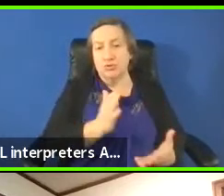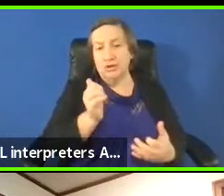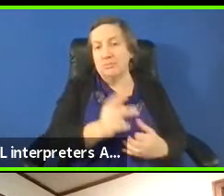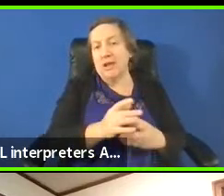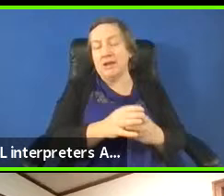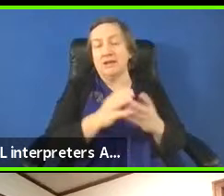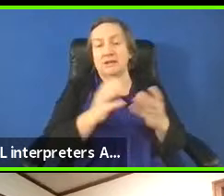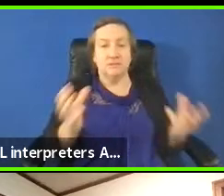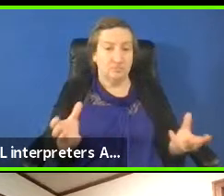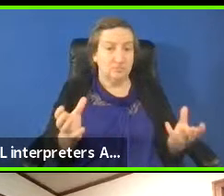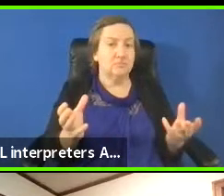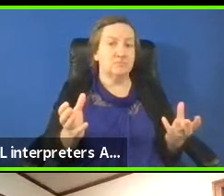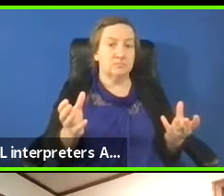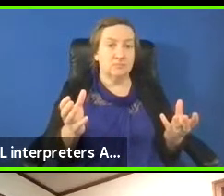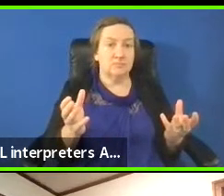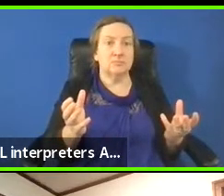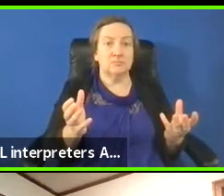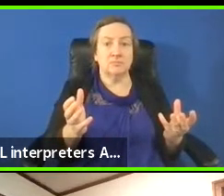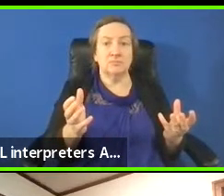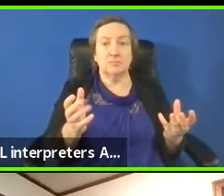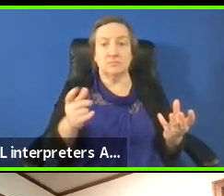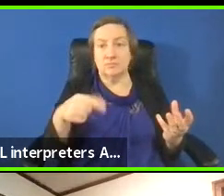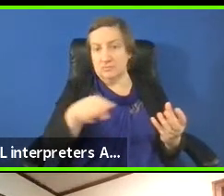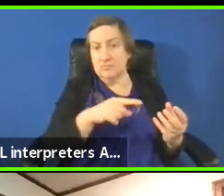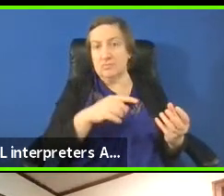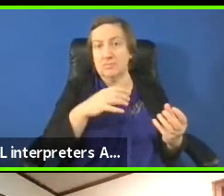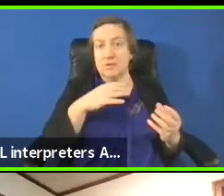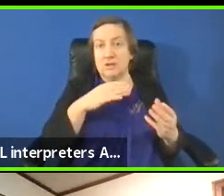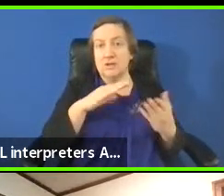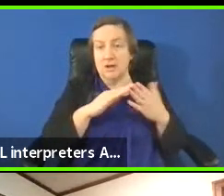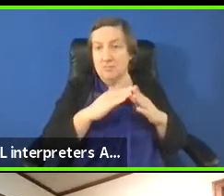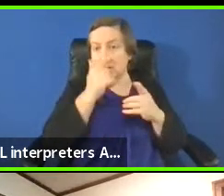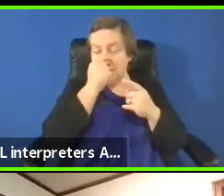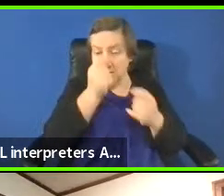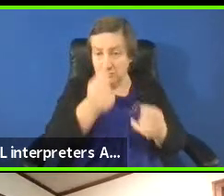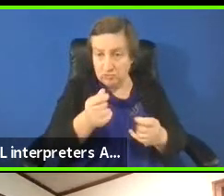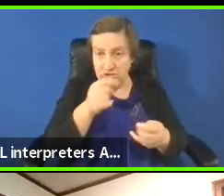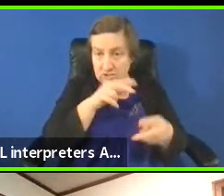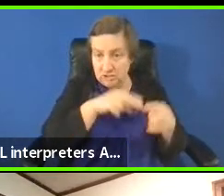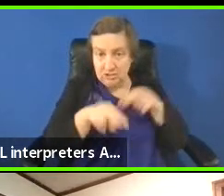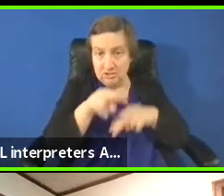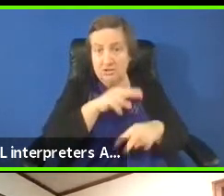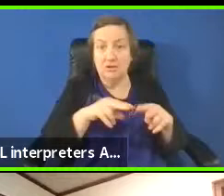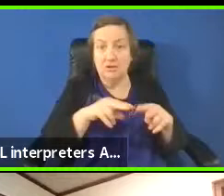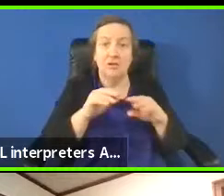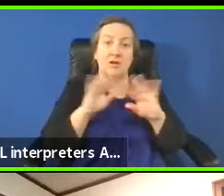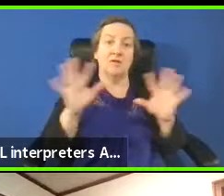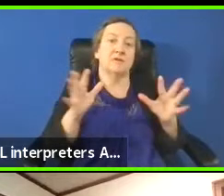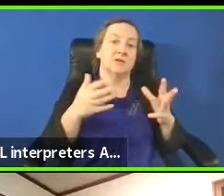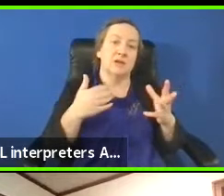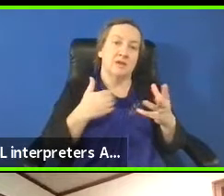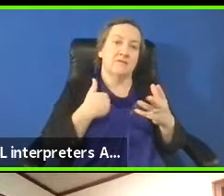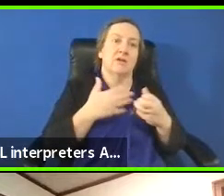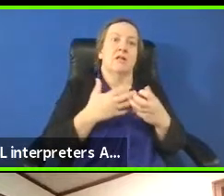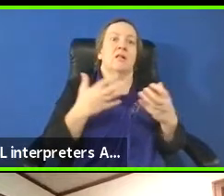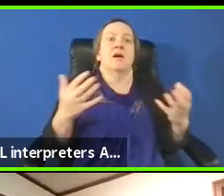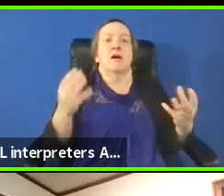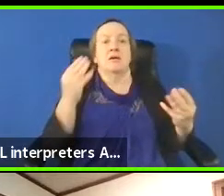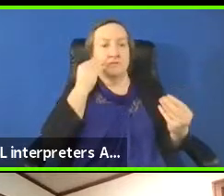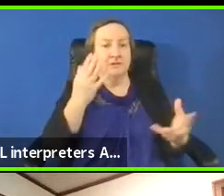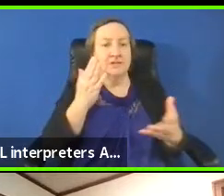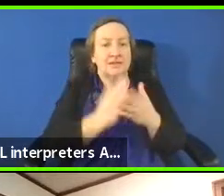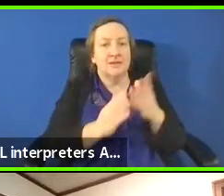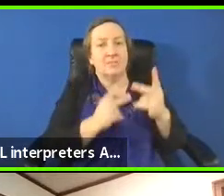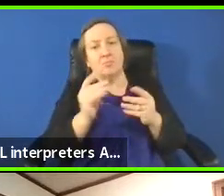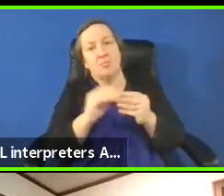much of that as this committee's interested in. Obviously, there's a lot there, and some folks have more